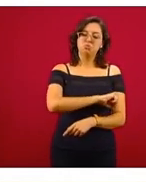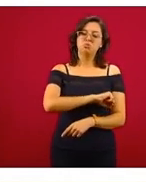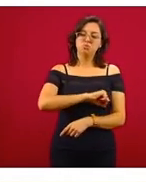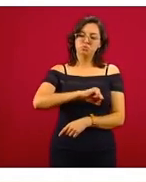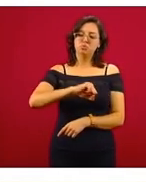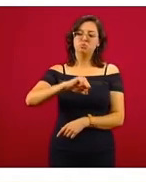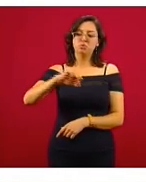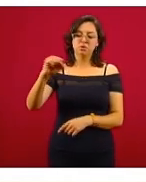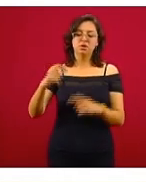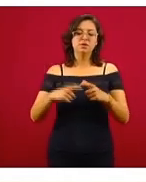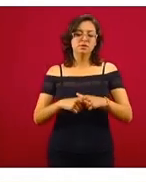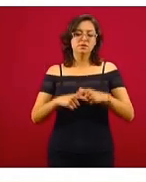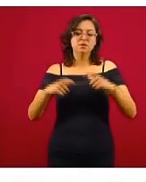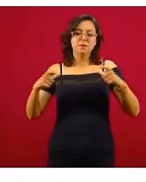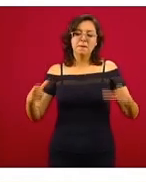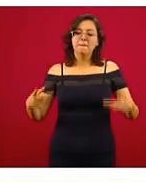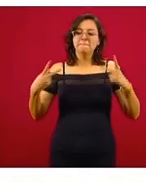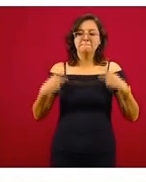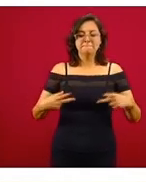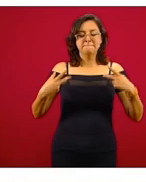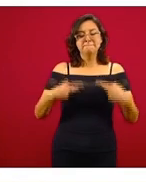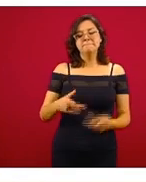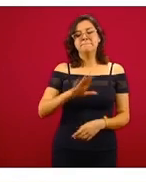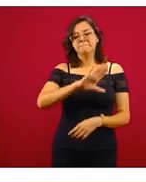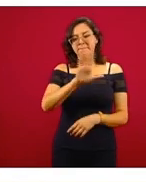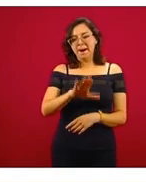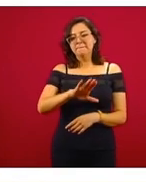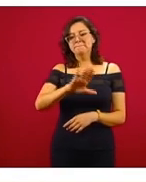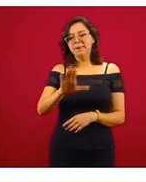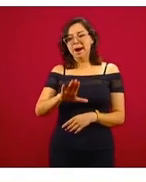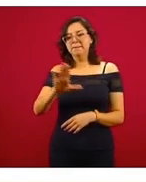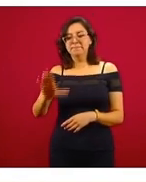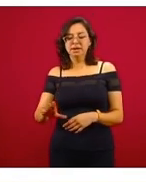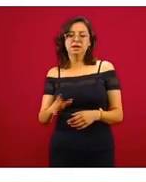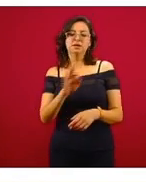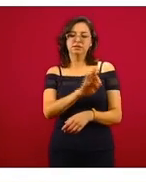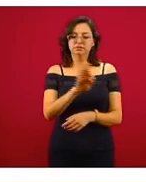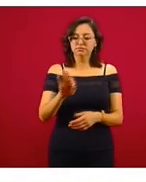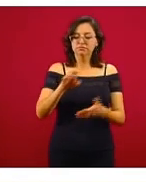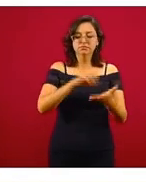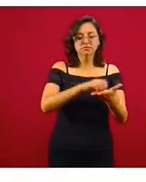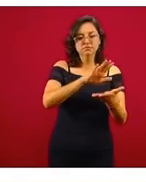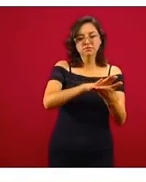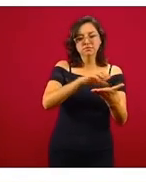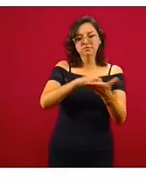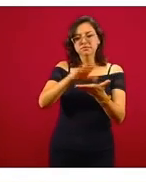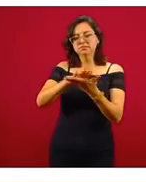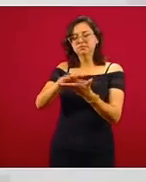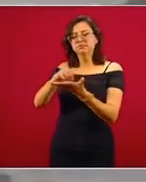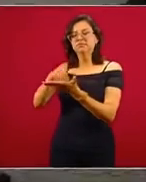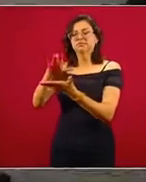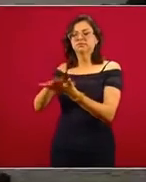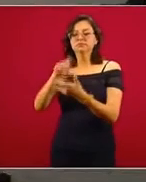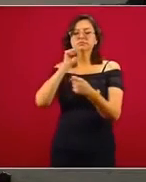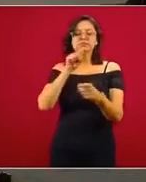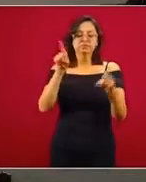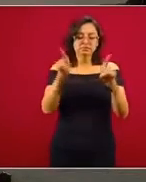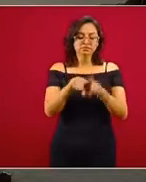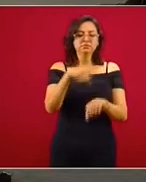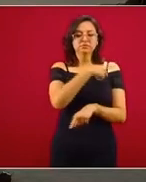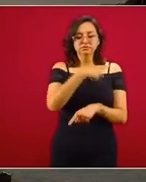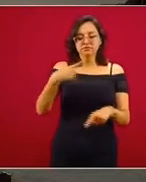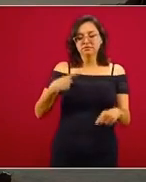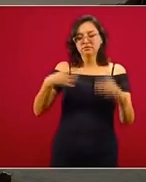fatalities every day, and of course, a part of these fatalities are currently suspect fatalities,